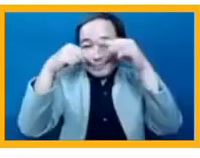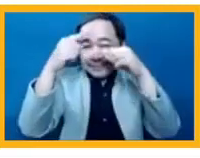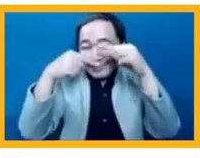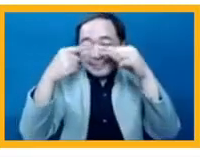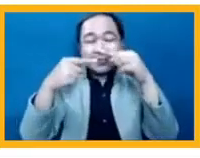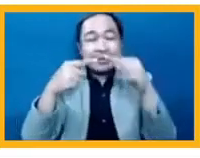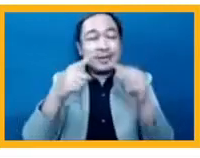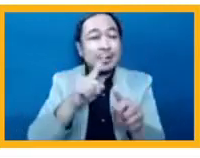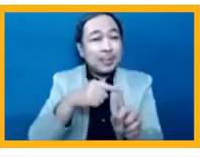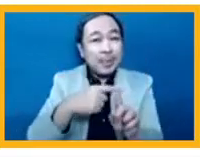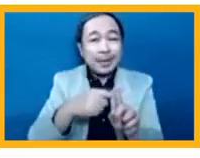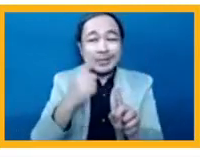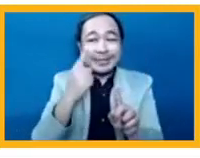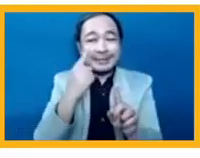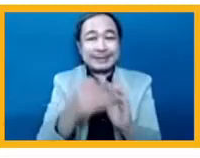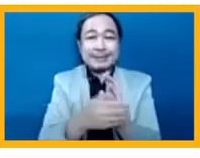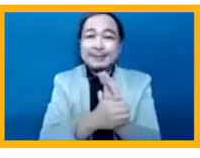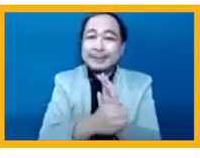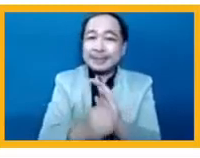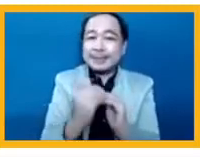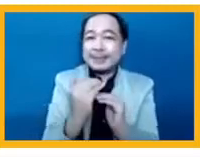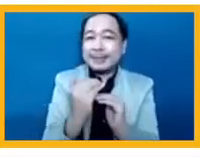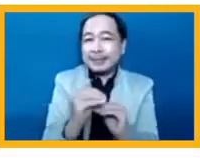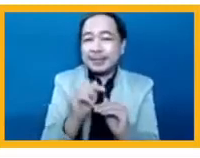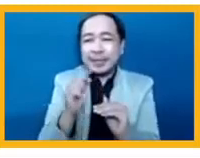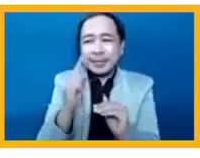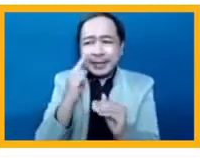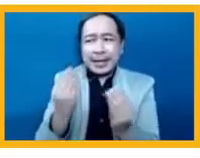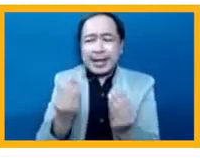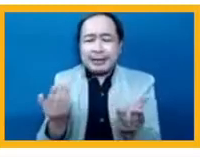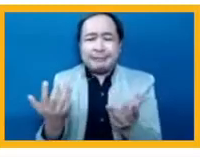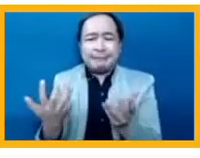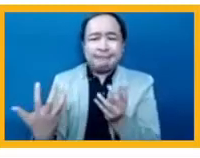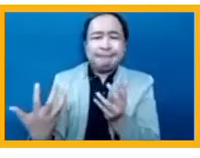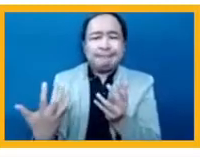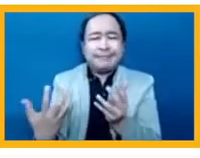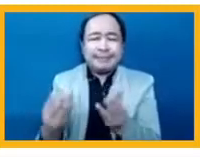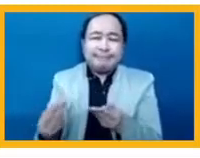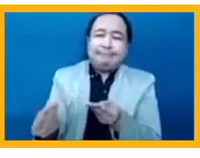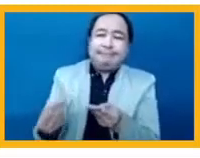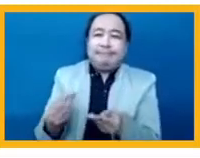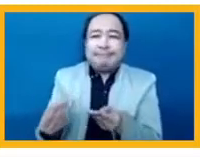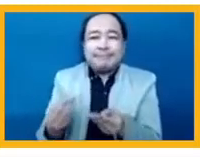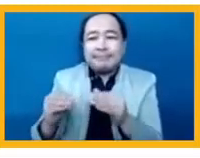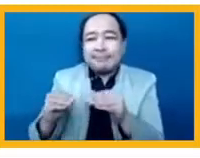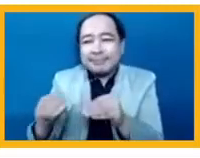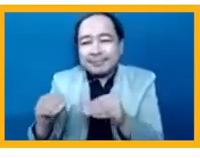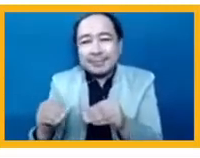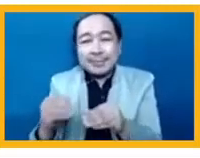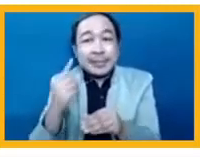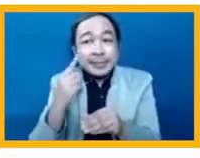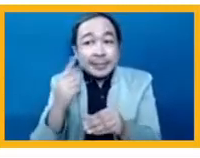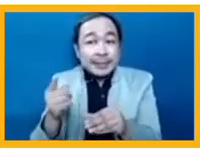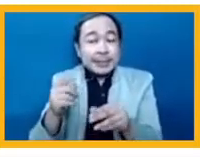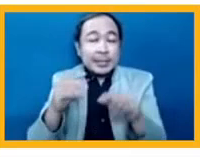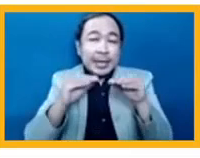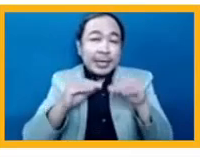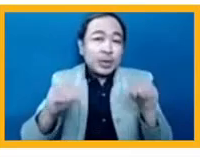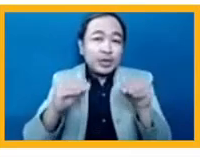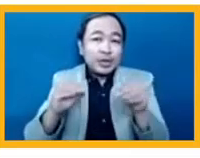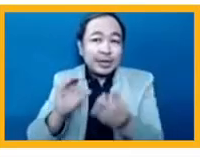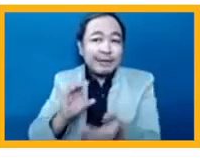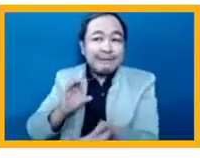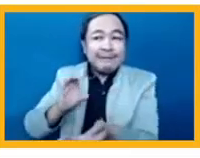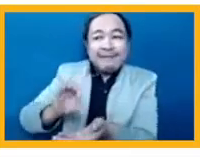effectively engage with their children's learning activity. These constraints may affect how parents value educational investment in their children and